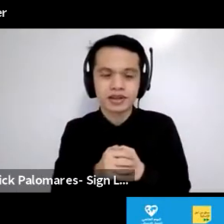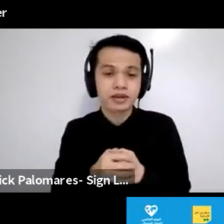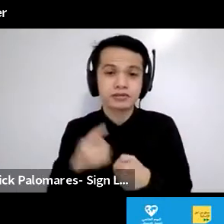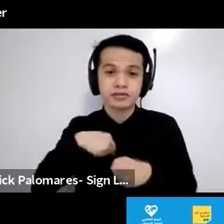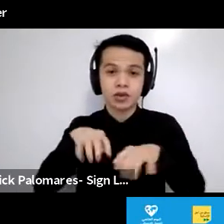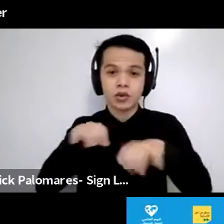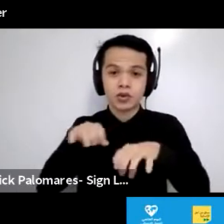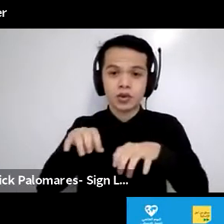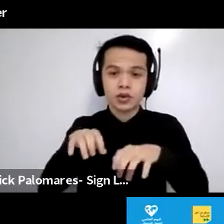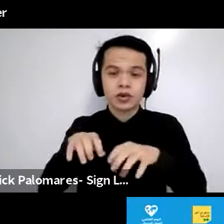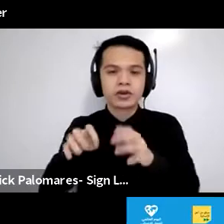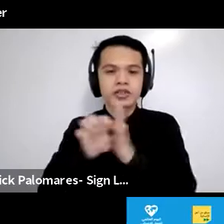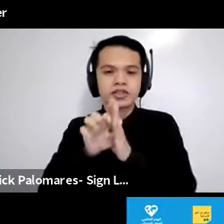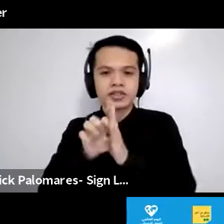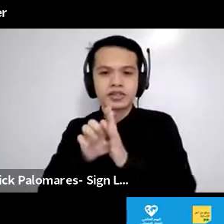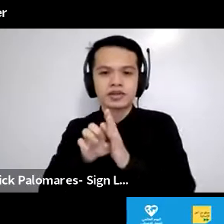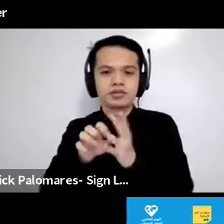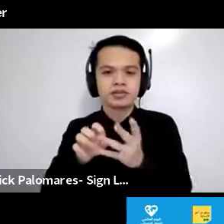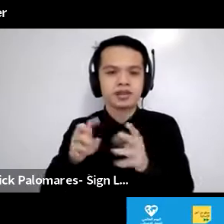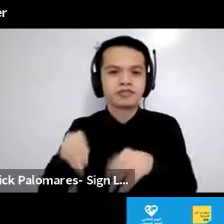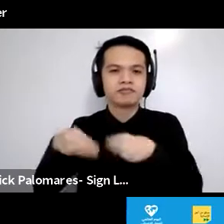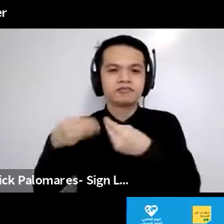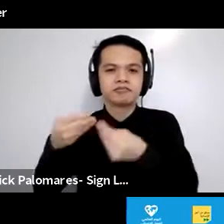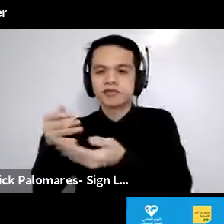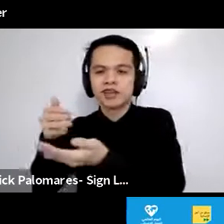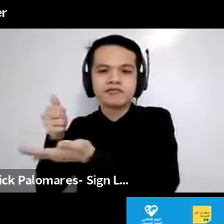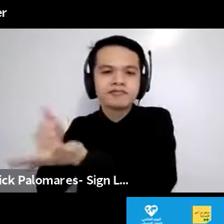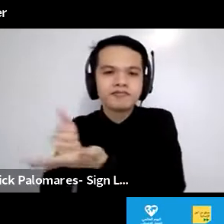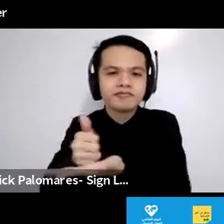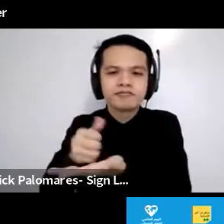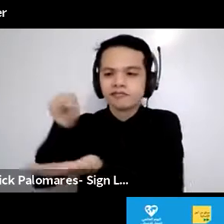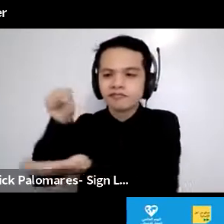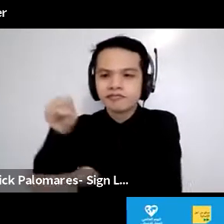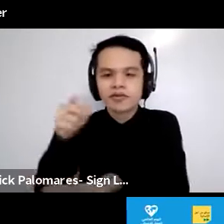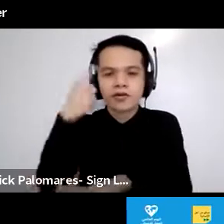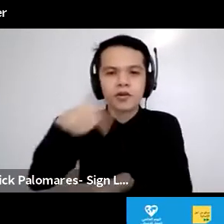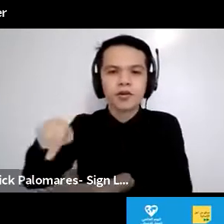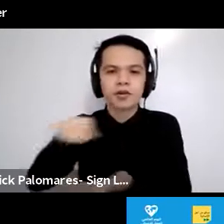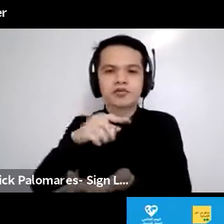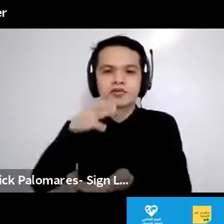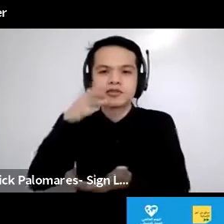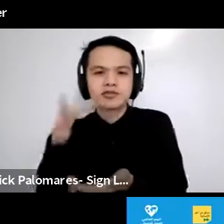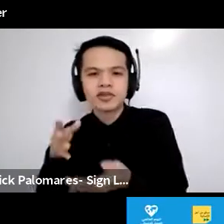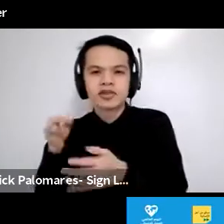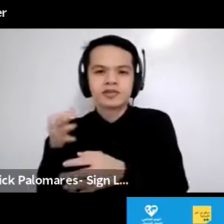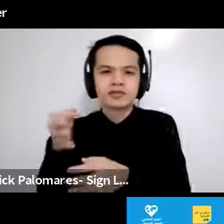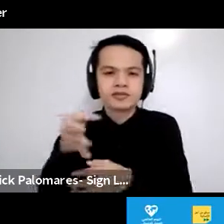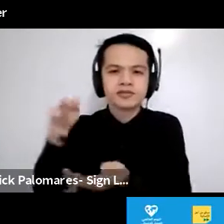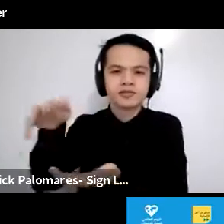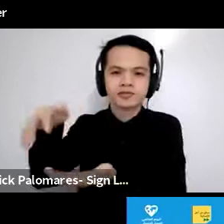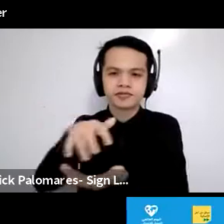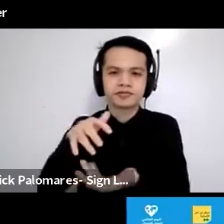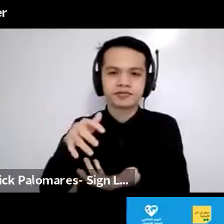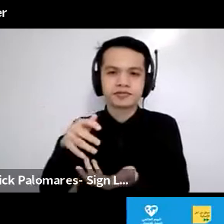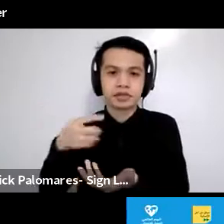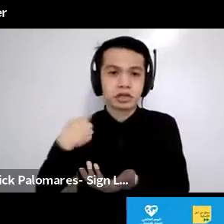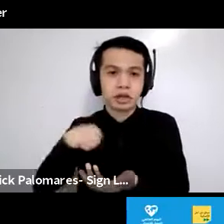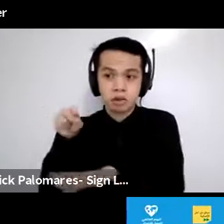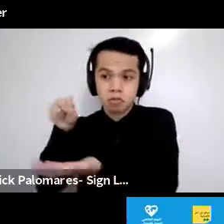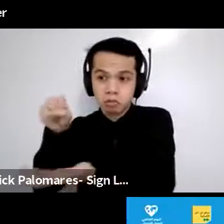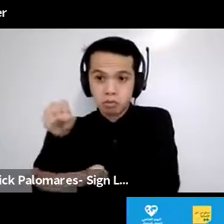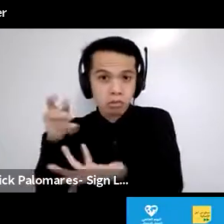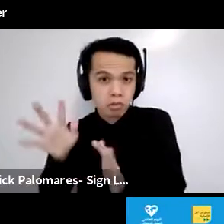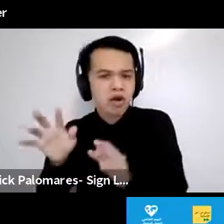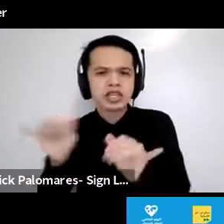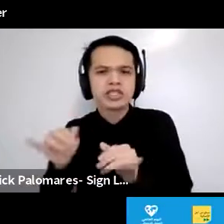various means, such as when we were doing relief operations for urban poor communities, fisherfolk and farmers. We don't just give them relief, but we also